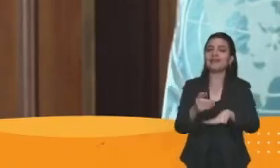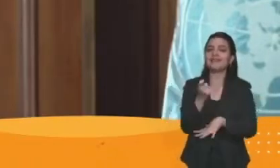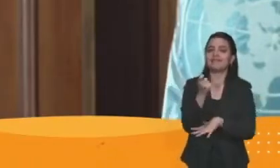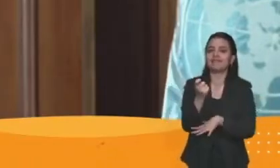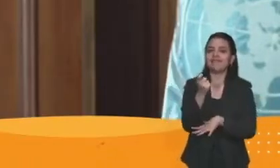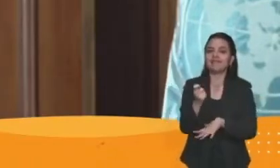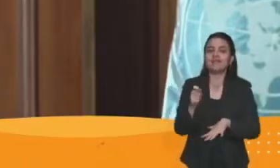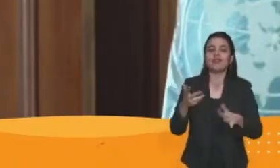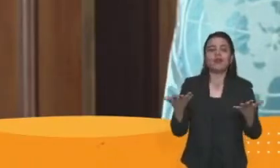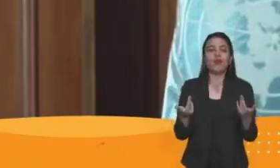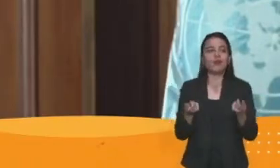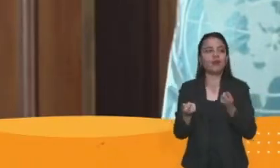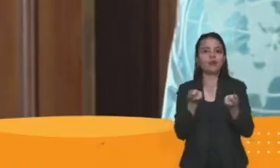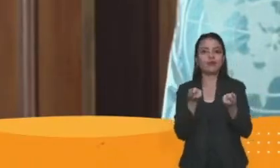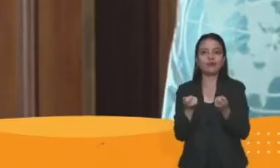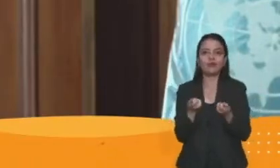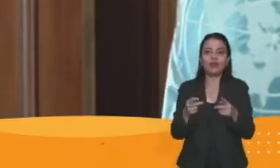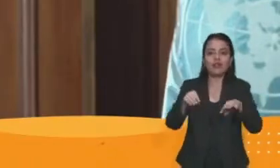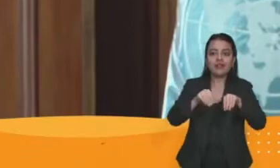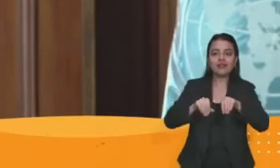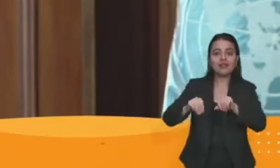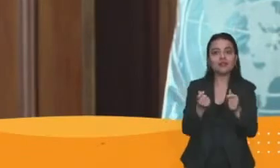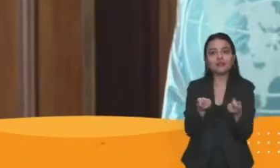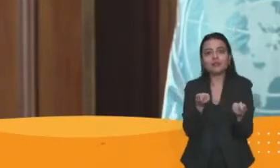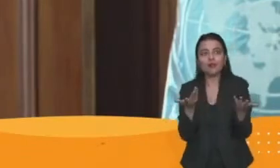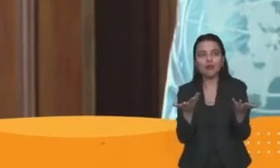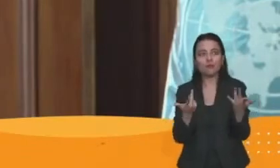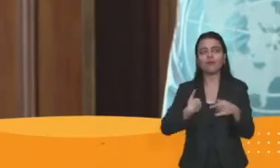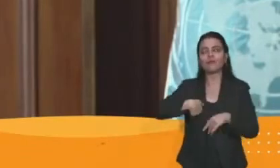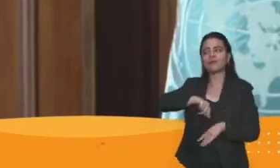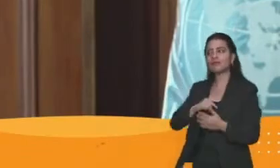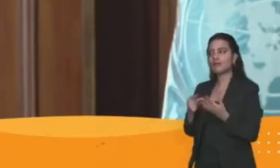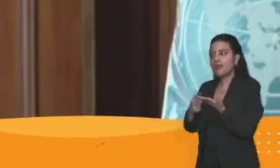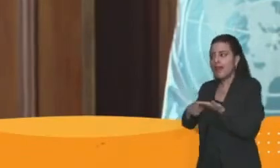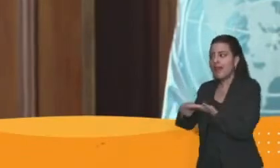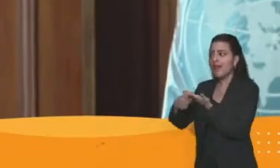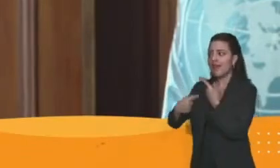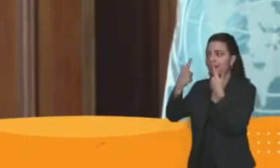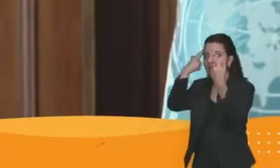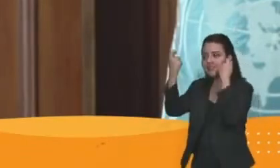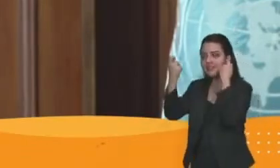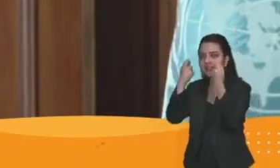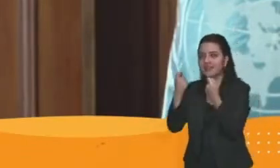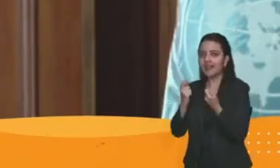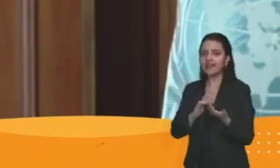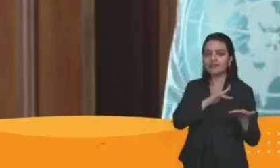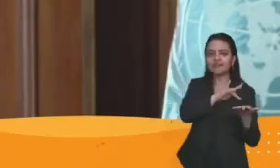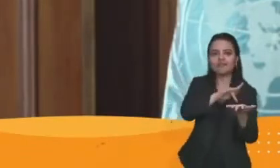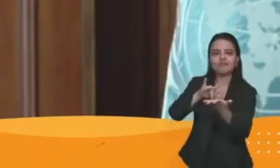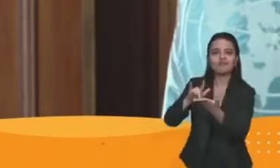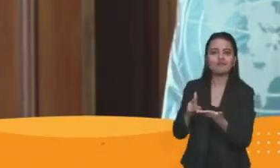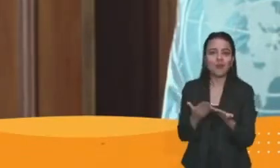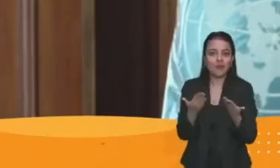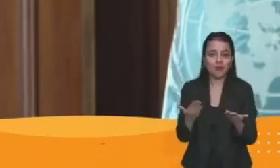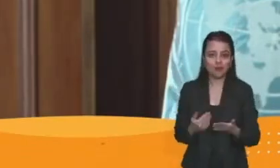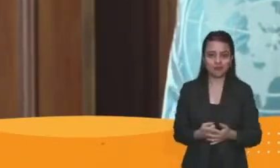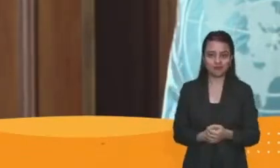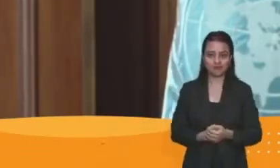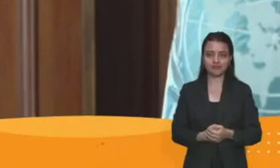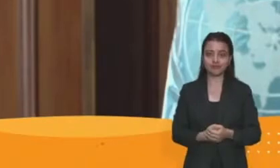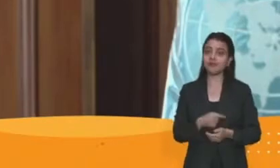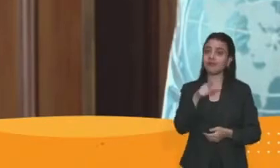high complexity places where we need to articulate interventionist strategies that are complementary.